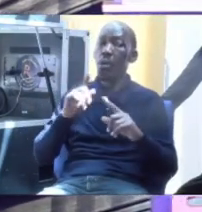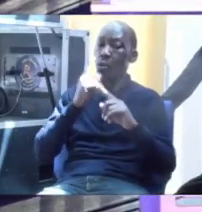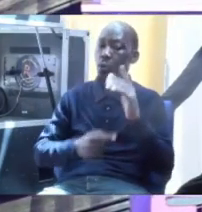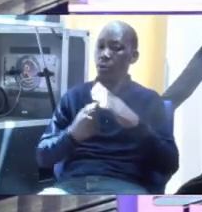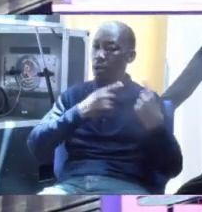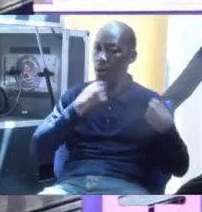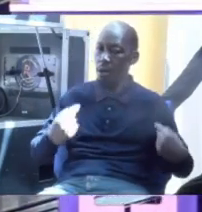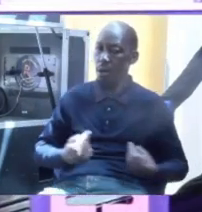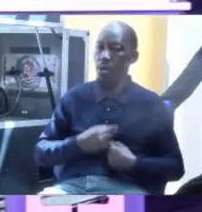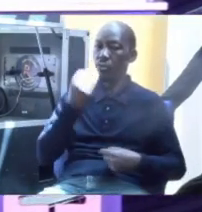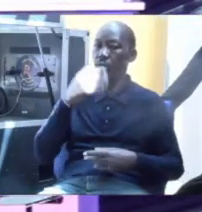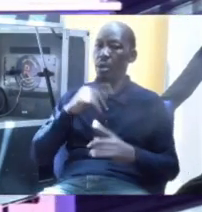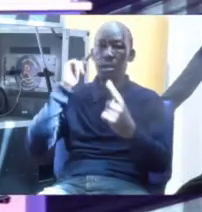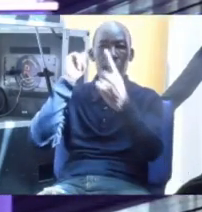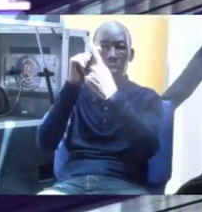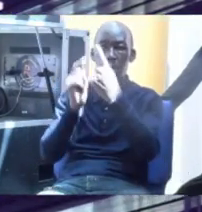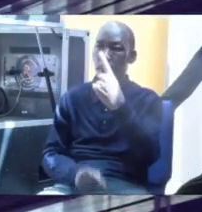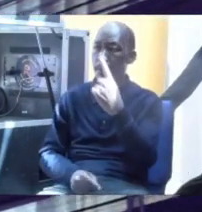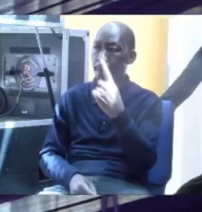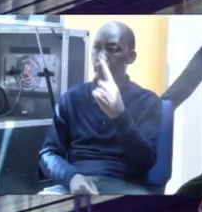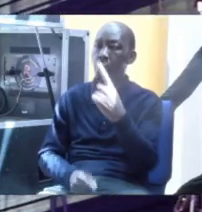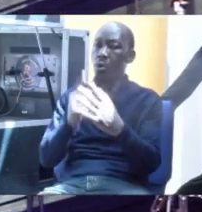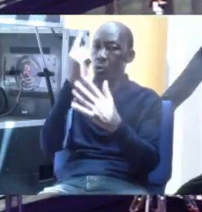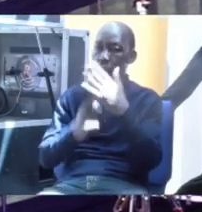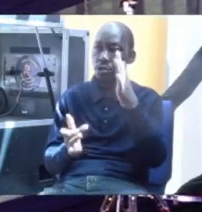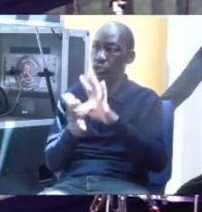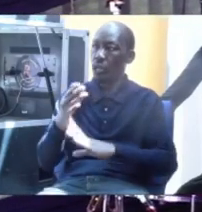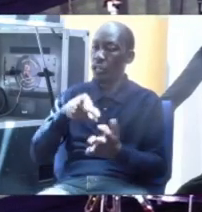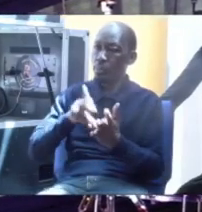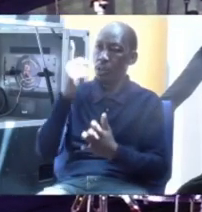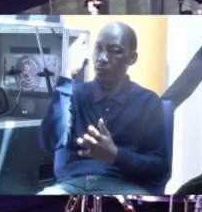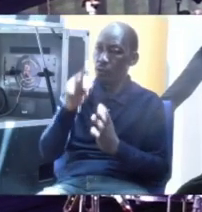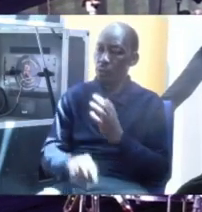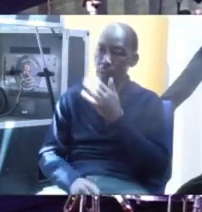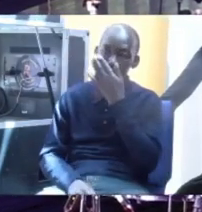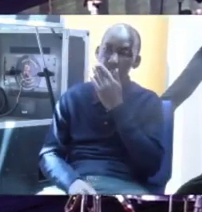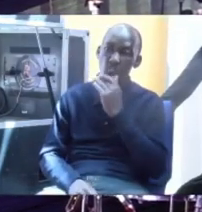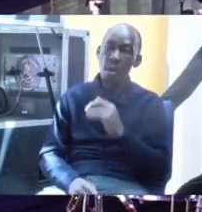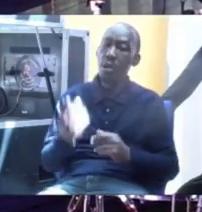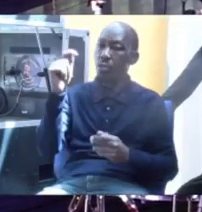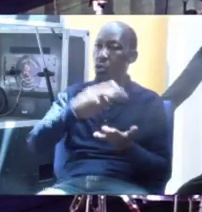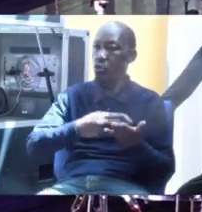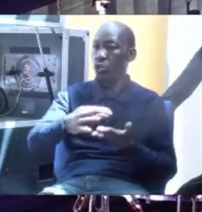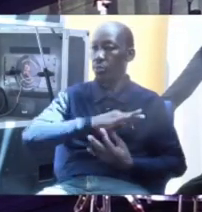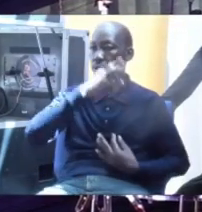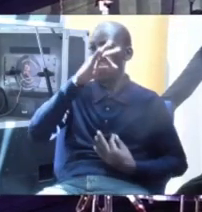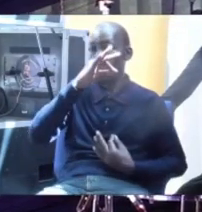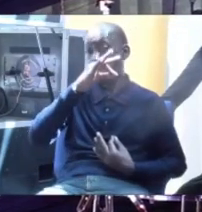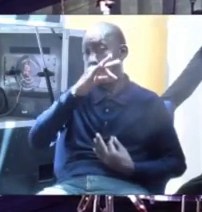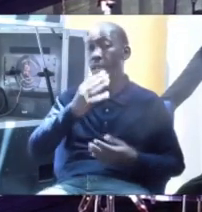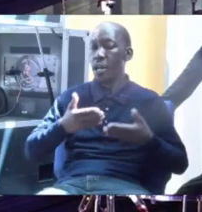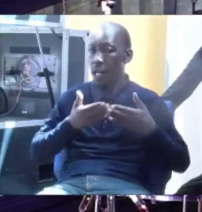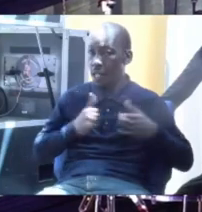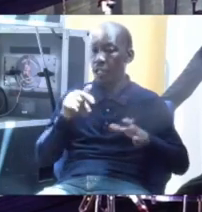God has intended. Kile ambacho moyo wa Bwana umekusudia. What Jesus has paid for. Ambacho Yesu ameripia. The Holy Spirit. Roho Mtakatifu.